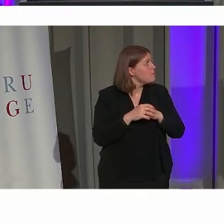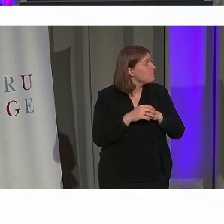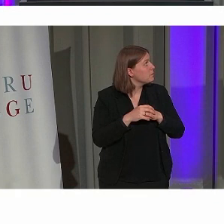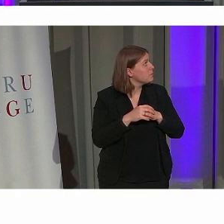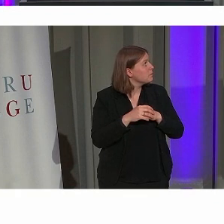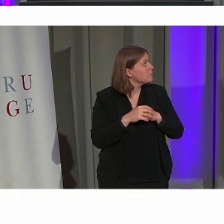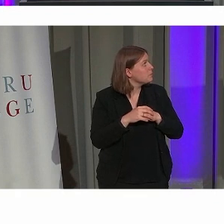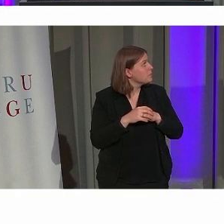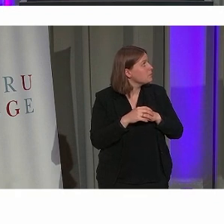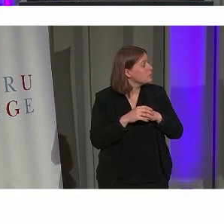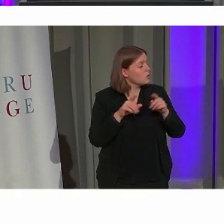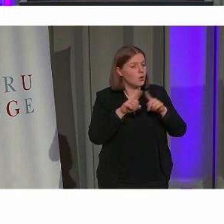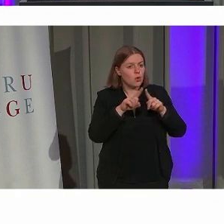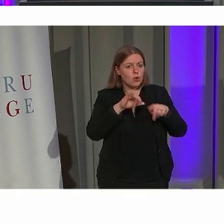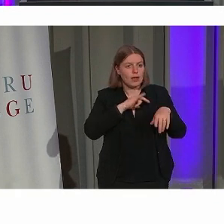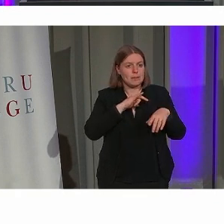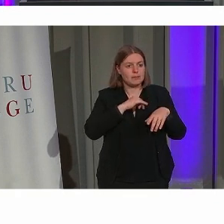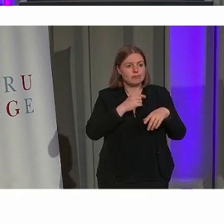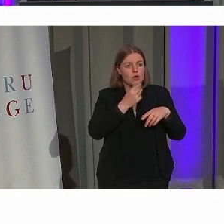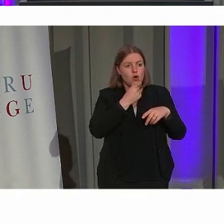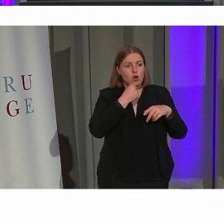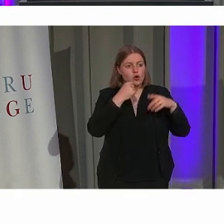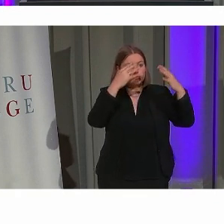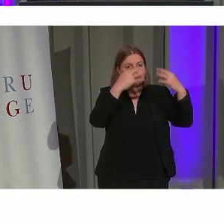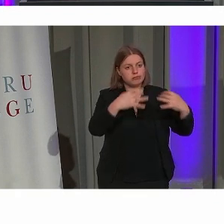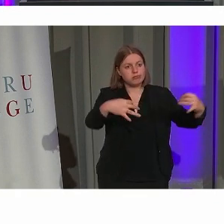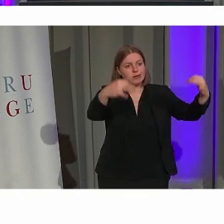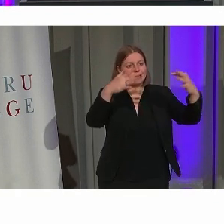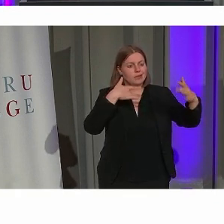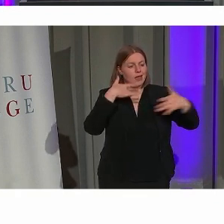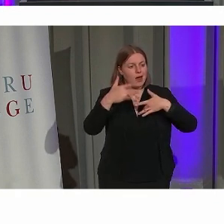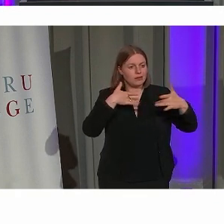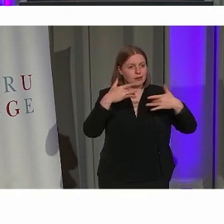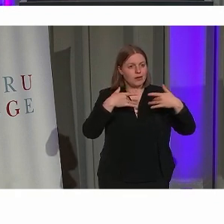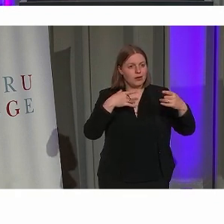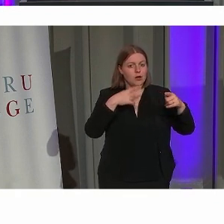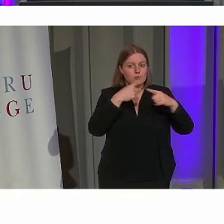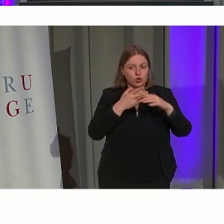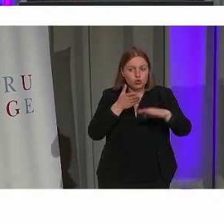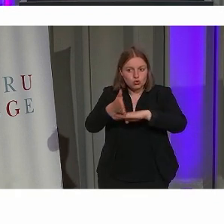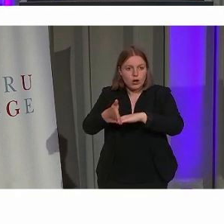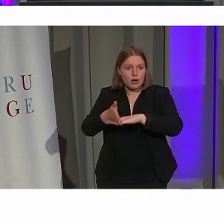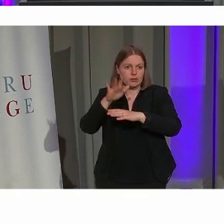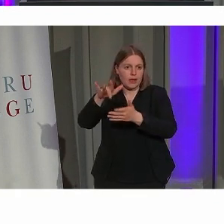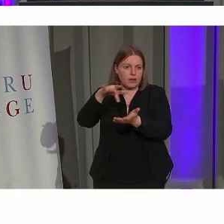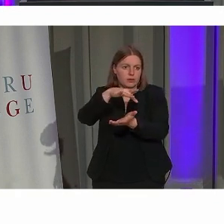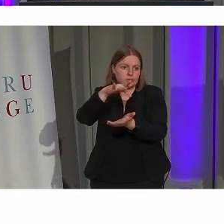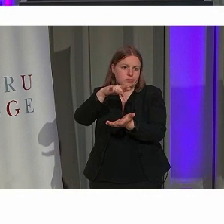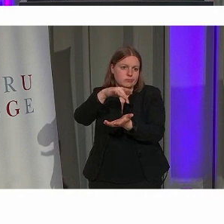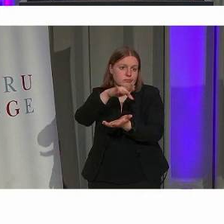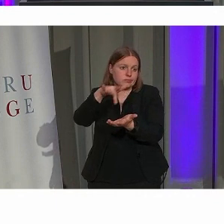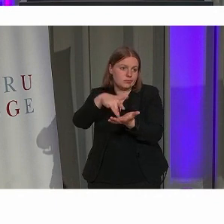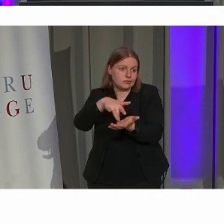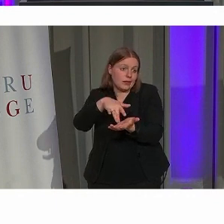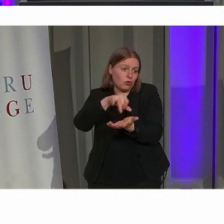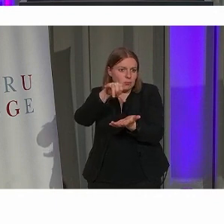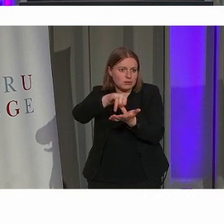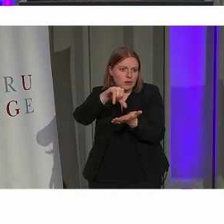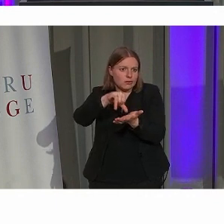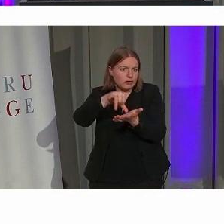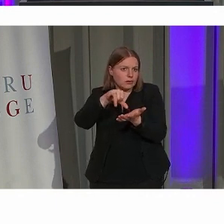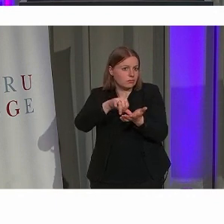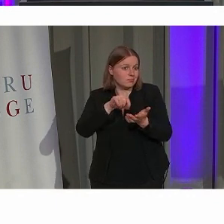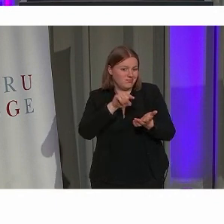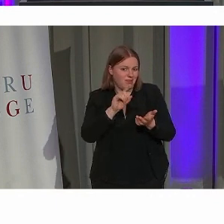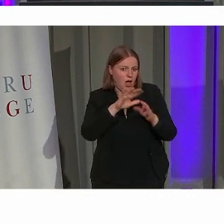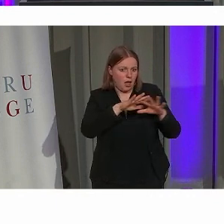the amphitheater and the access to the city through one of the gates. This is the first part.